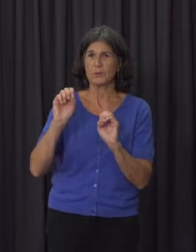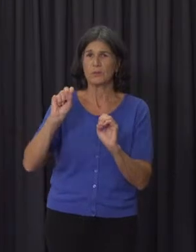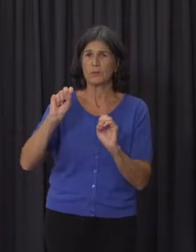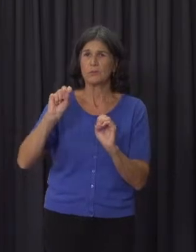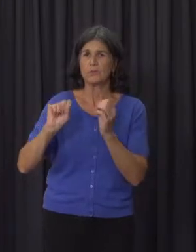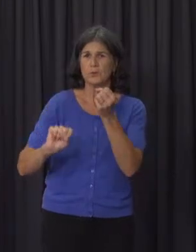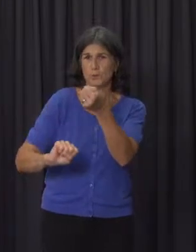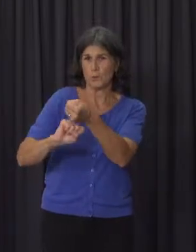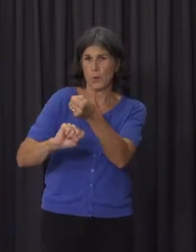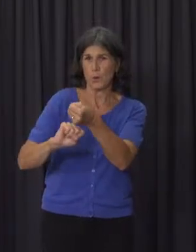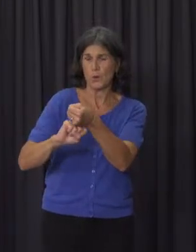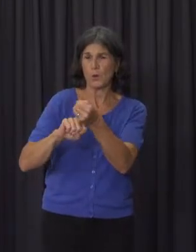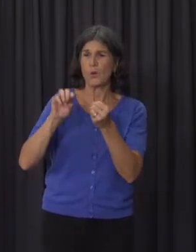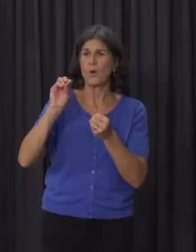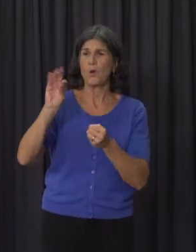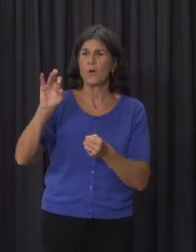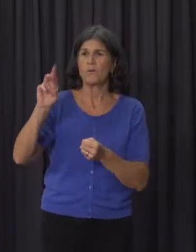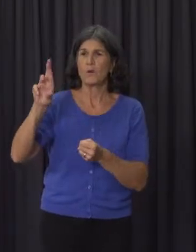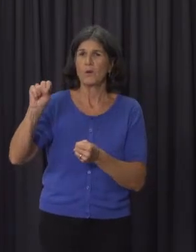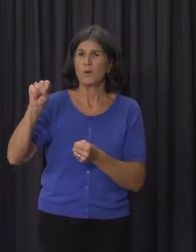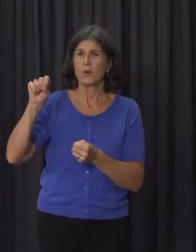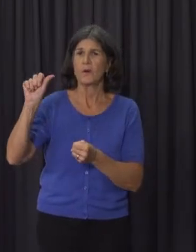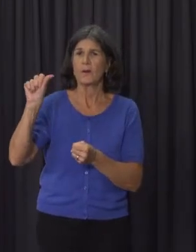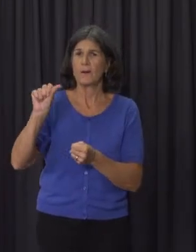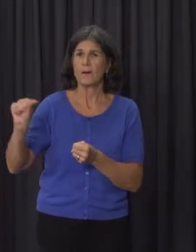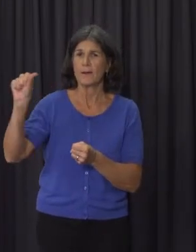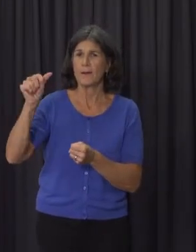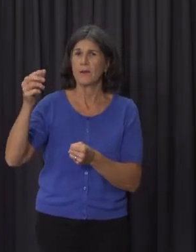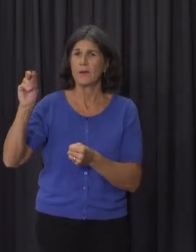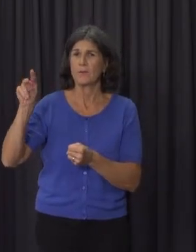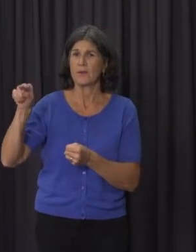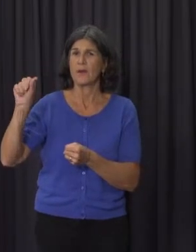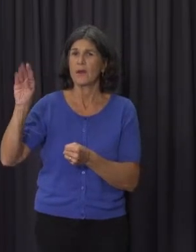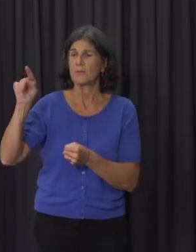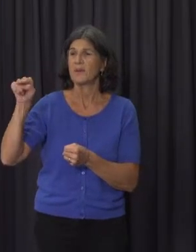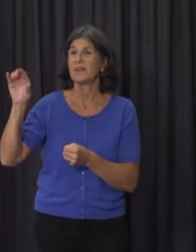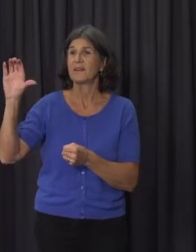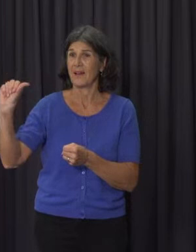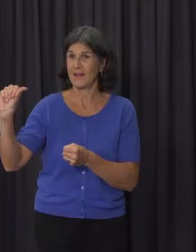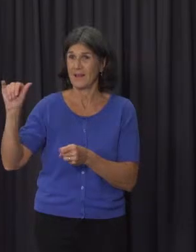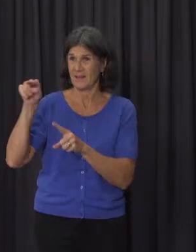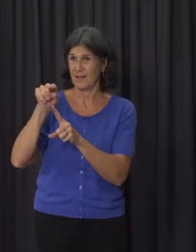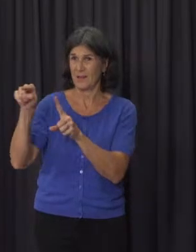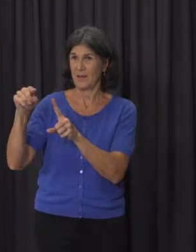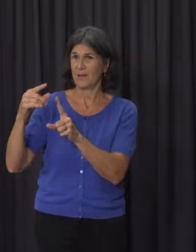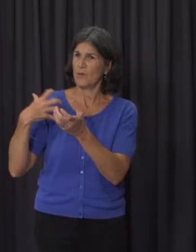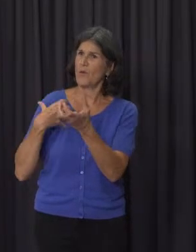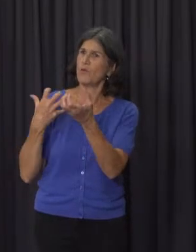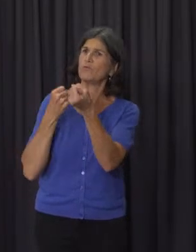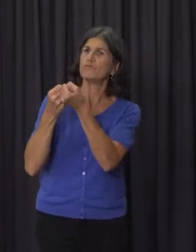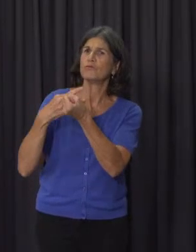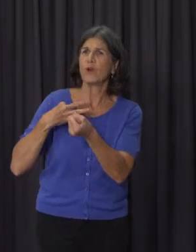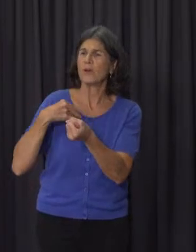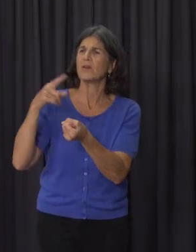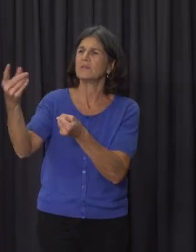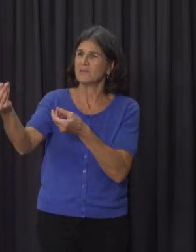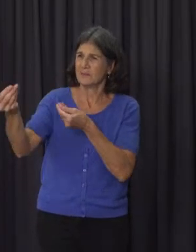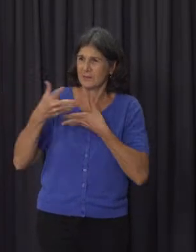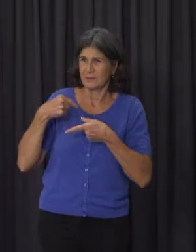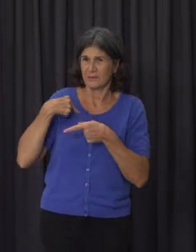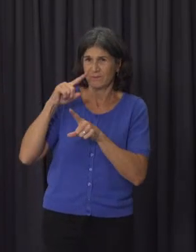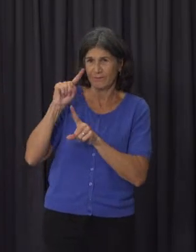The Minister was just talking, was that Nate Horner or was that Mike Ellis? That was Mike Ellis. Okay, thank you.